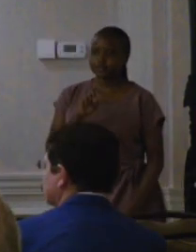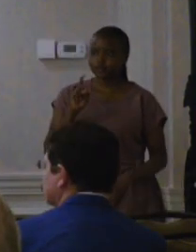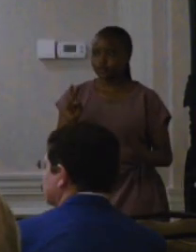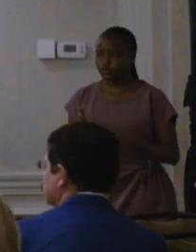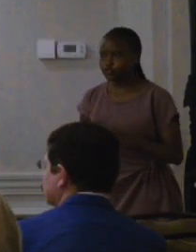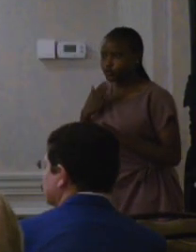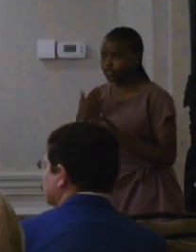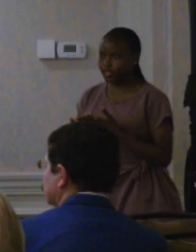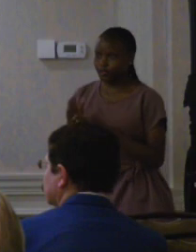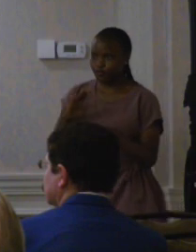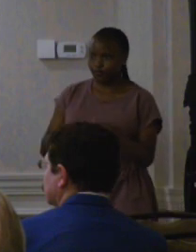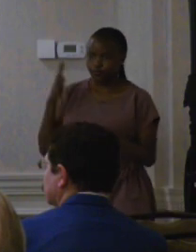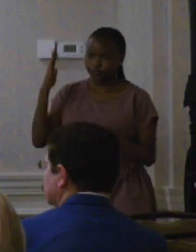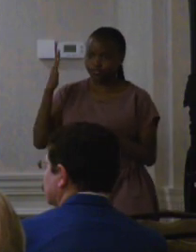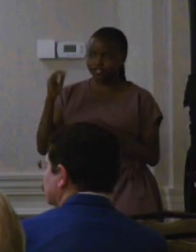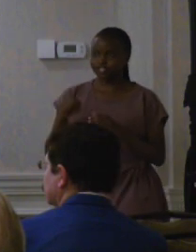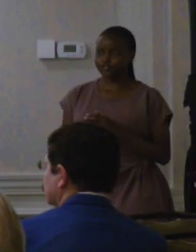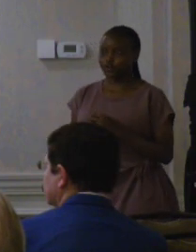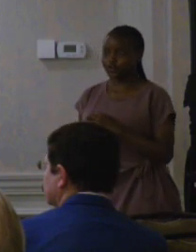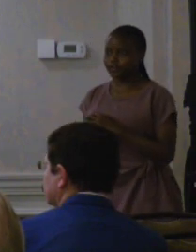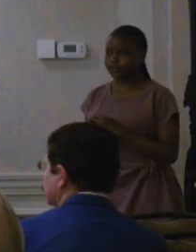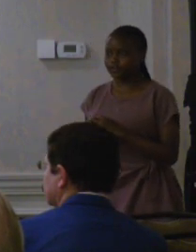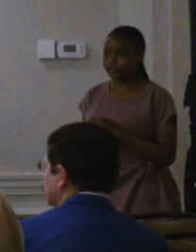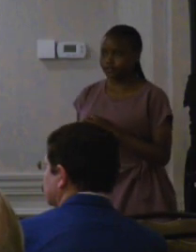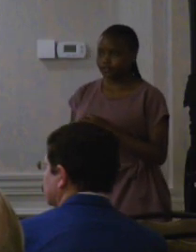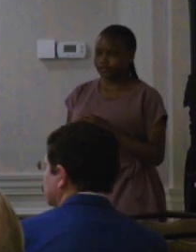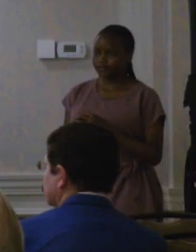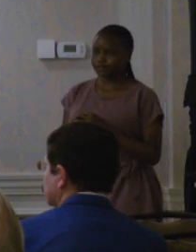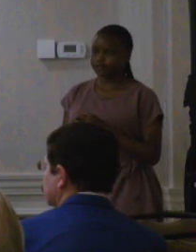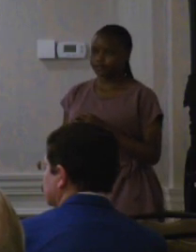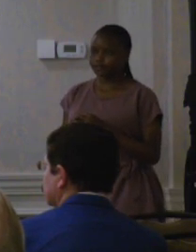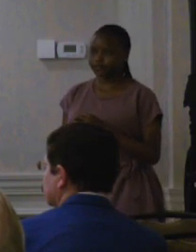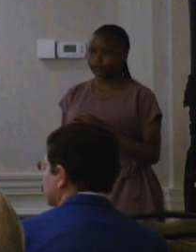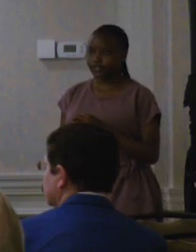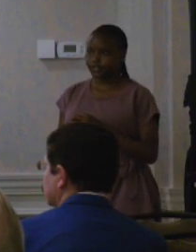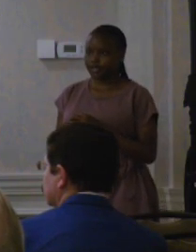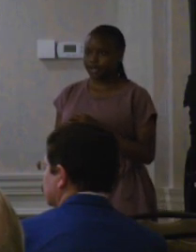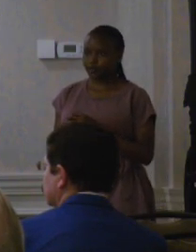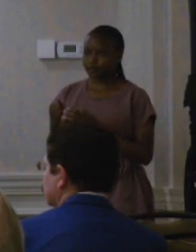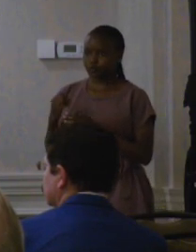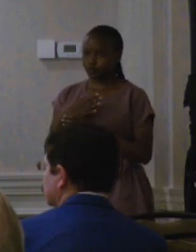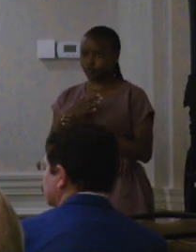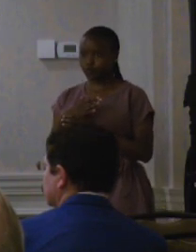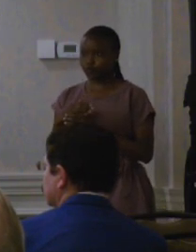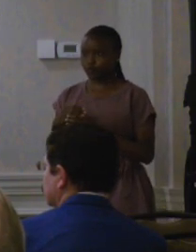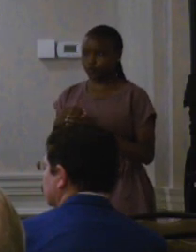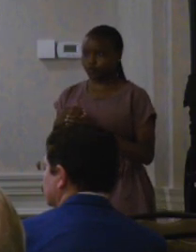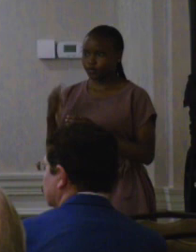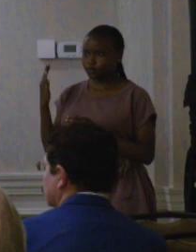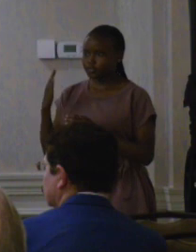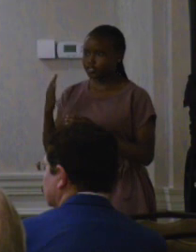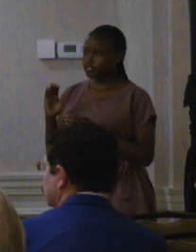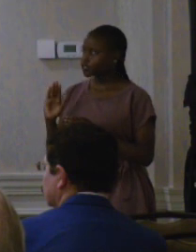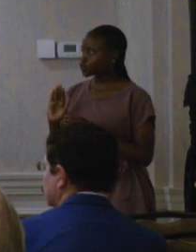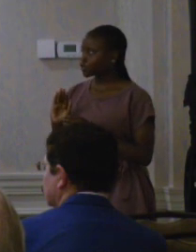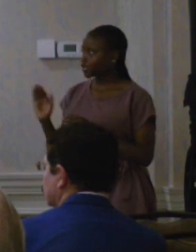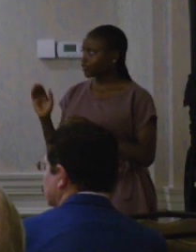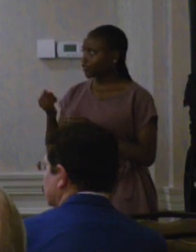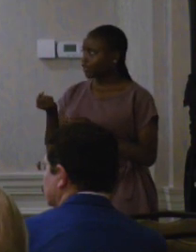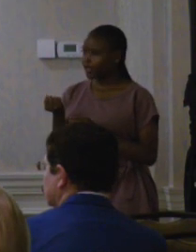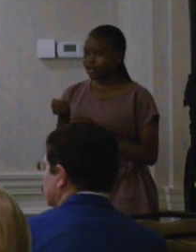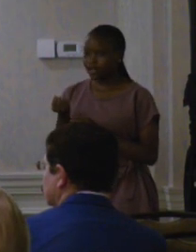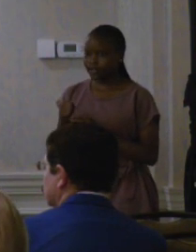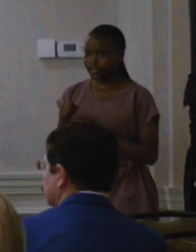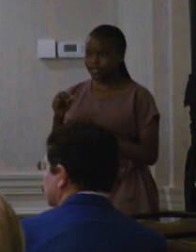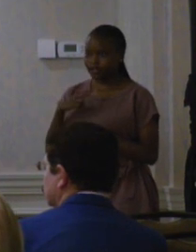Thanks for great presentations, everyone. Matthew Dukes at RTI. I was struck by the fact that, Anneli, your presentation ended by saying